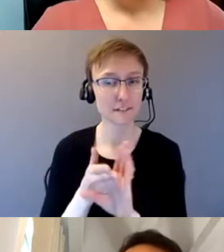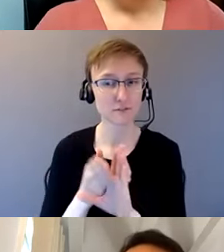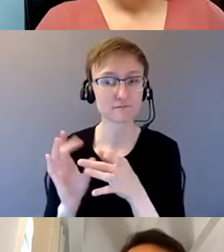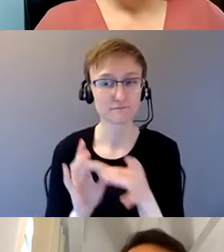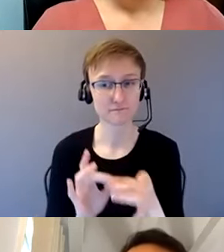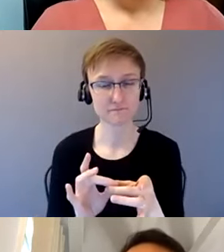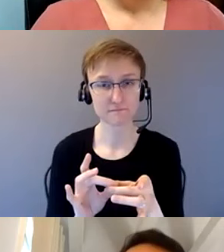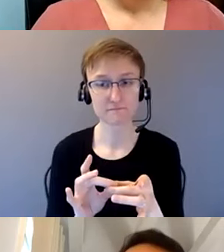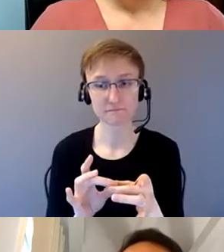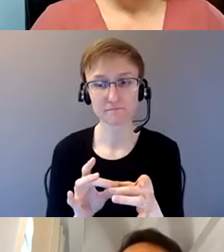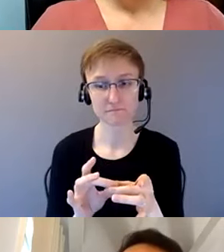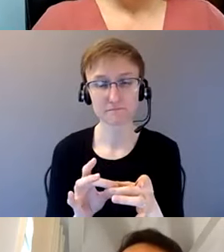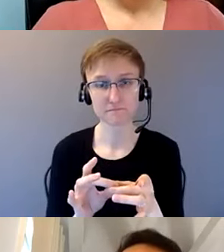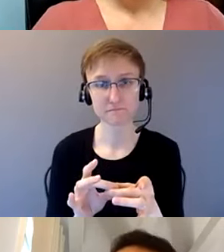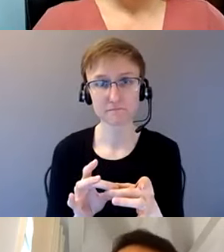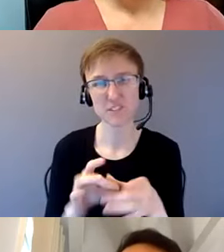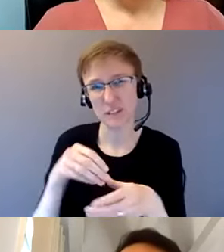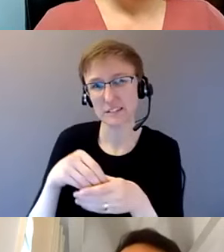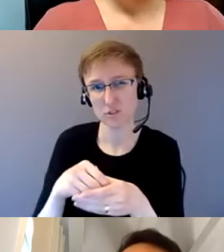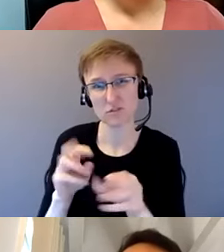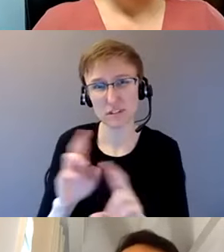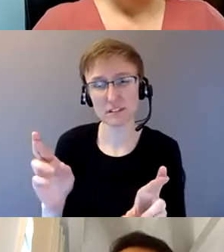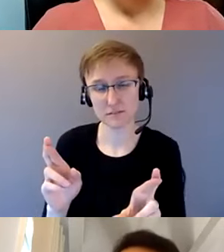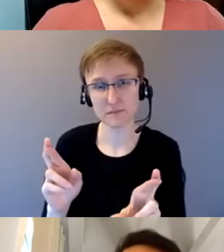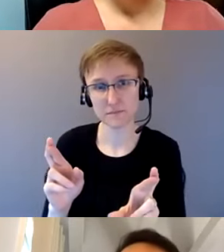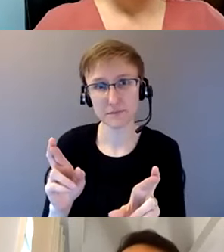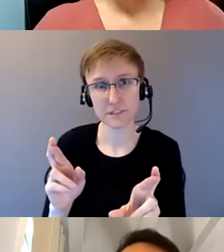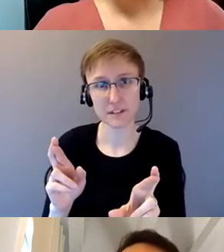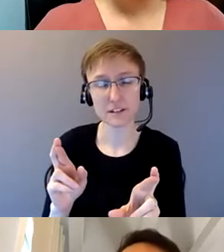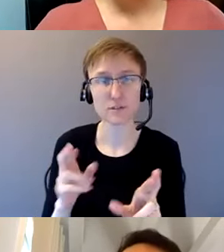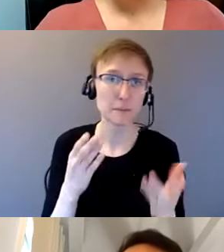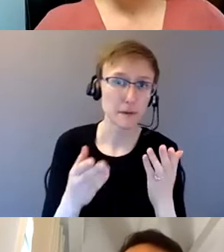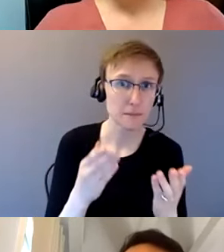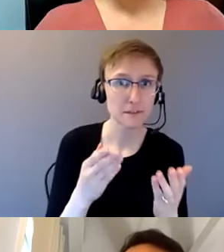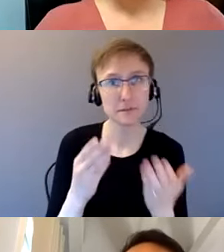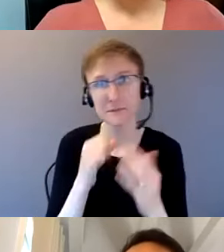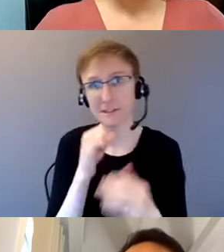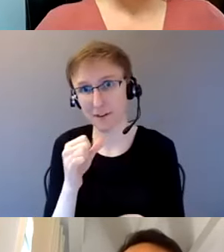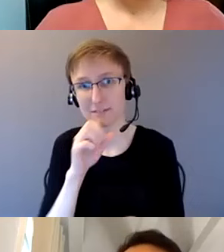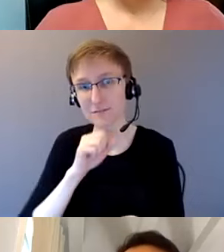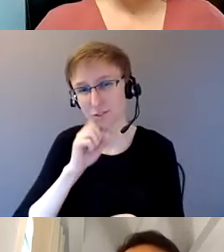in treating older adults, although may or may not be a geriatric psychiatrist sort of formally.